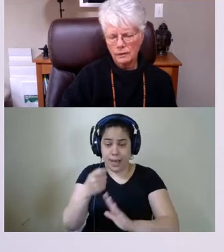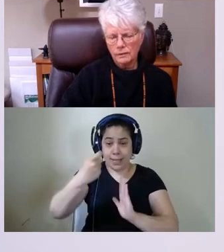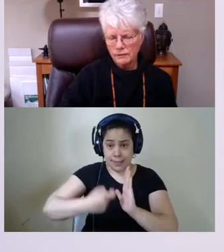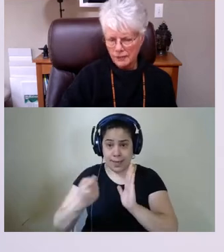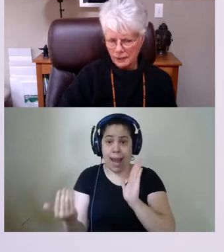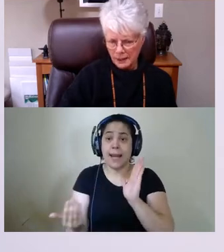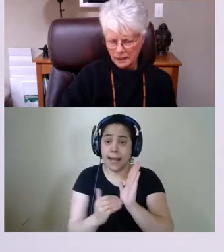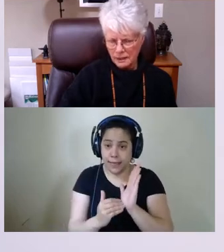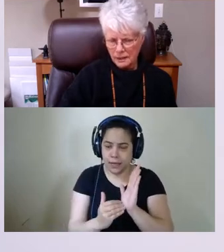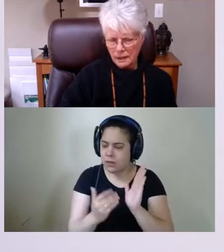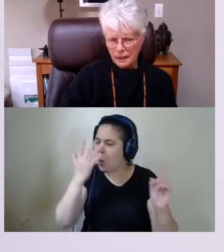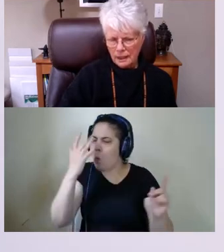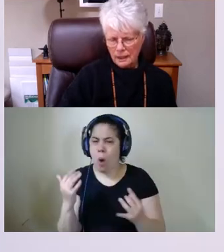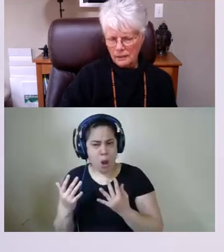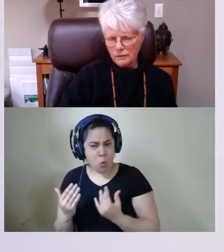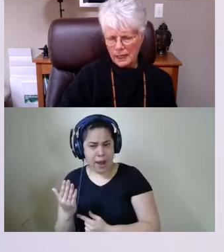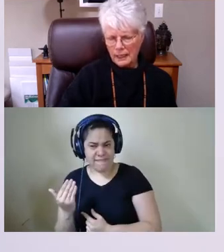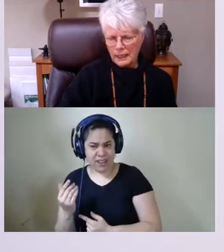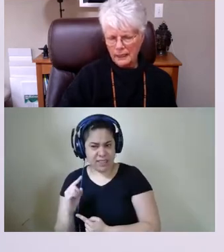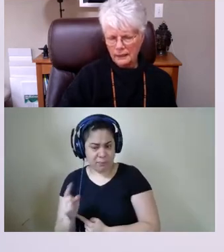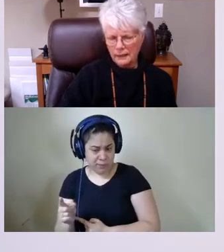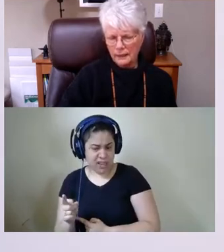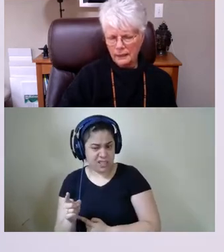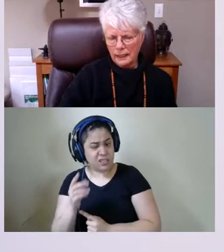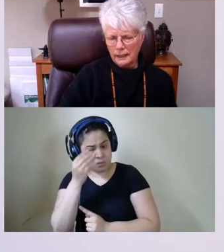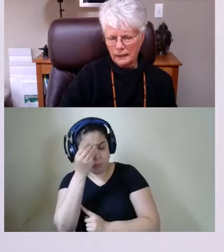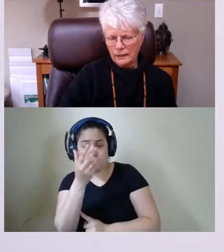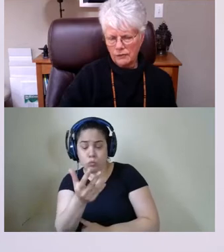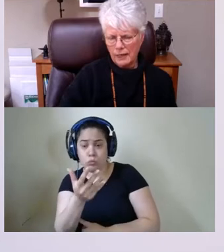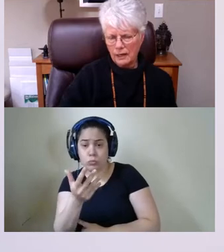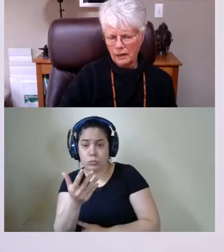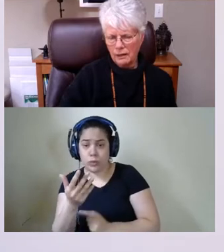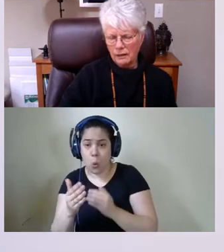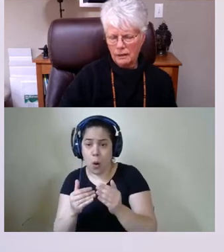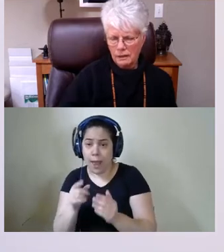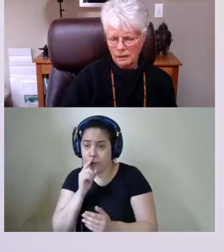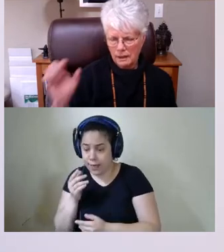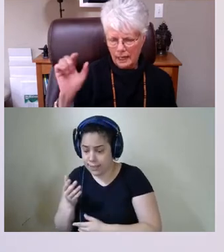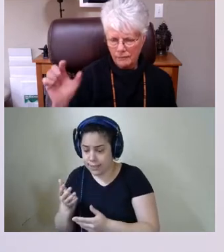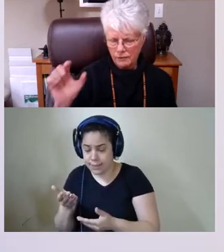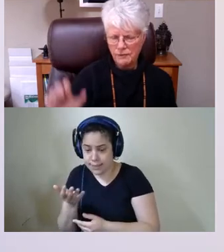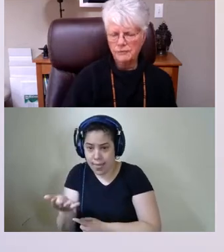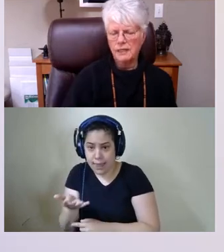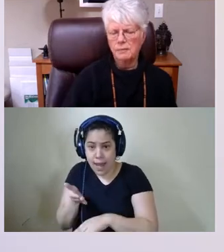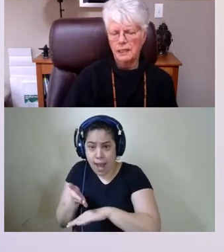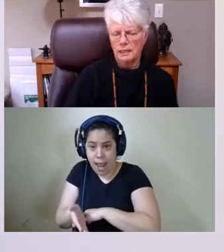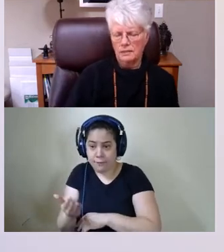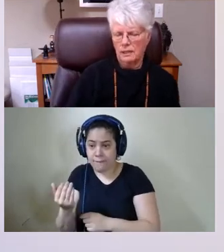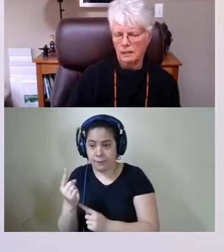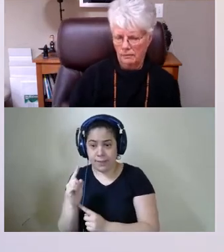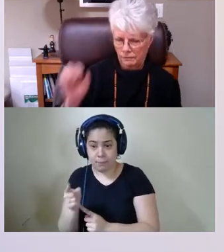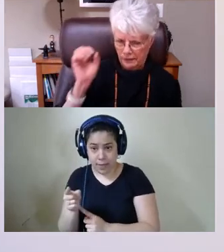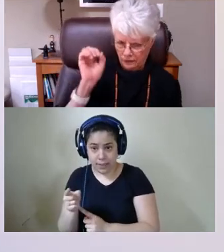for 15 minutes is that anything that is there after 15